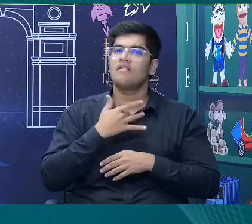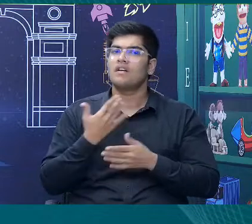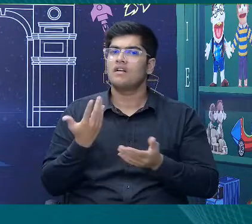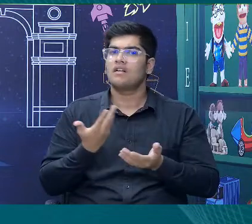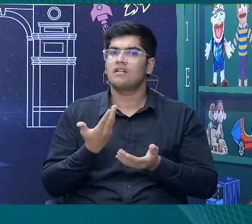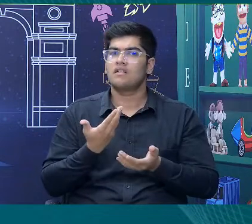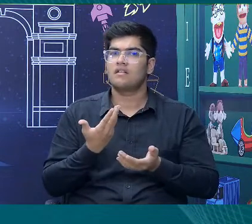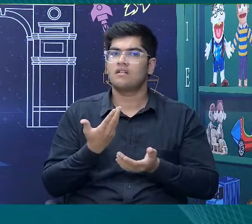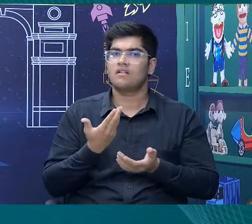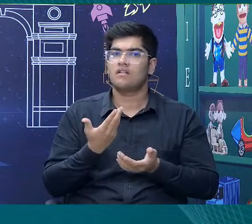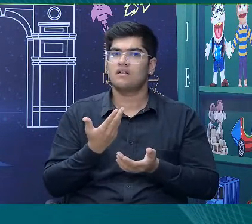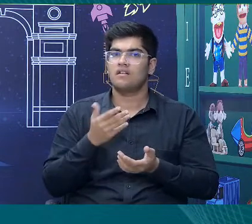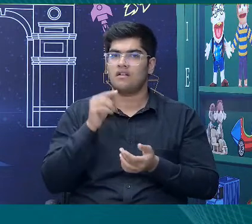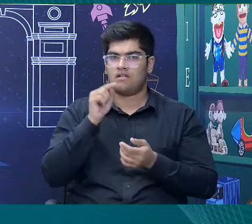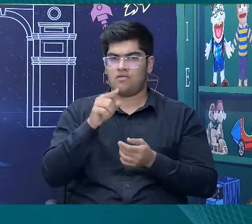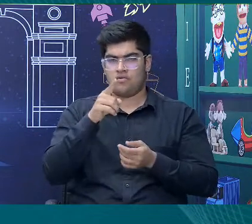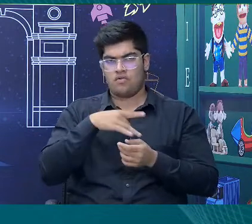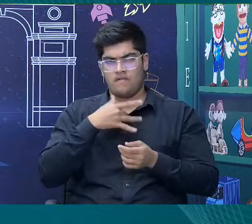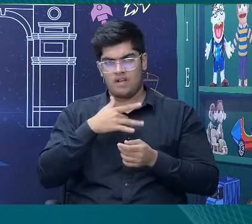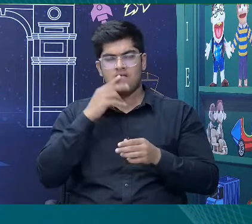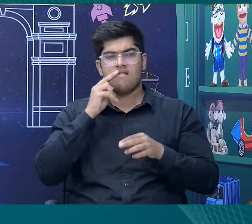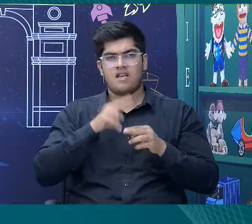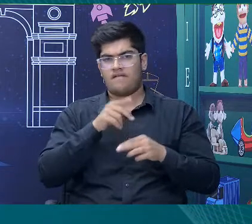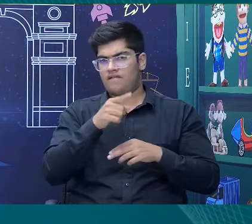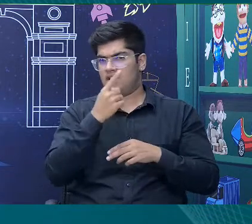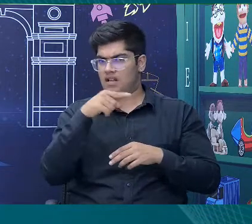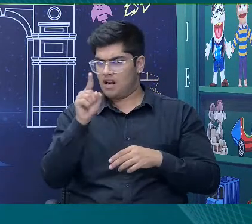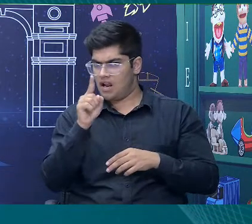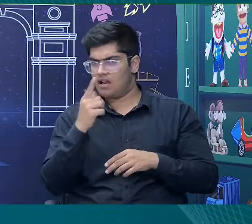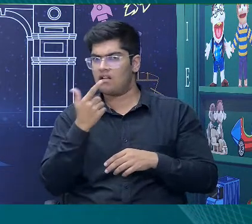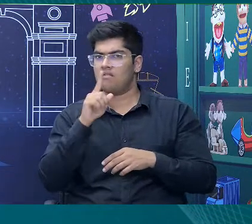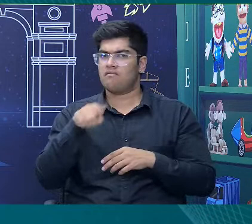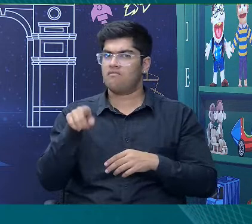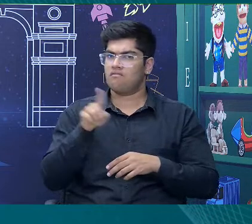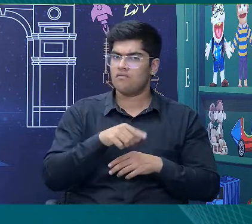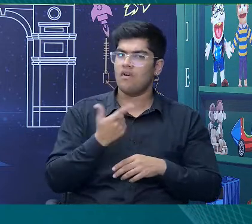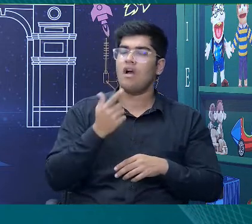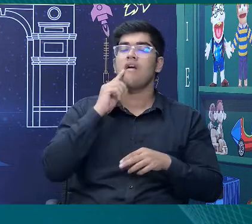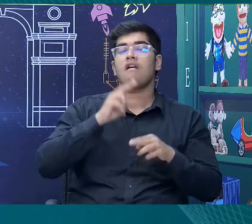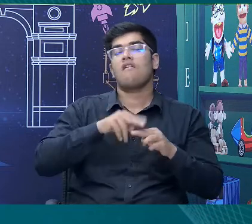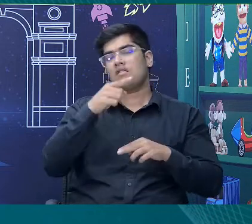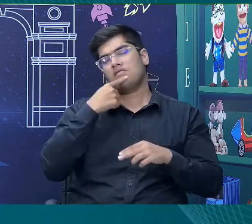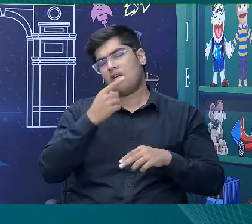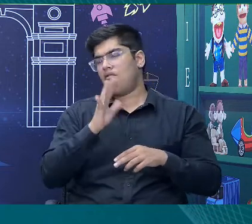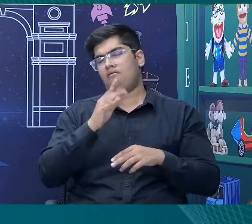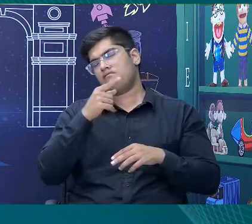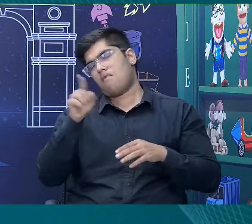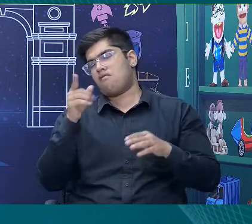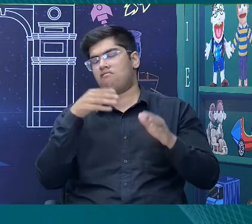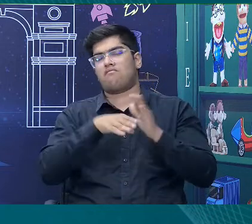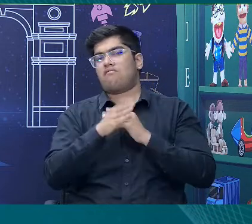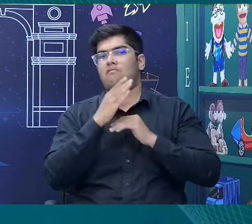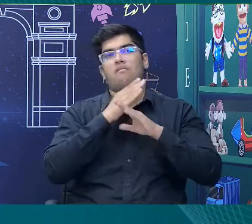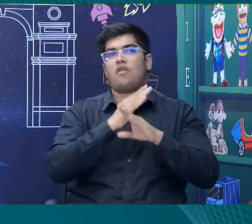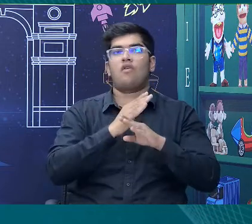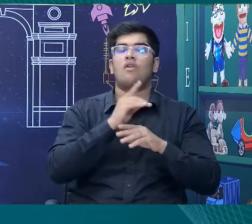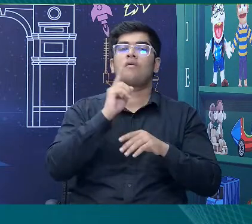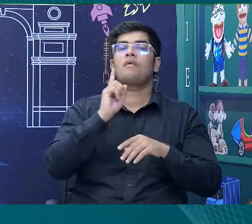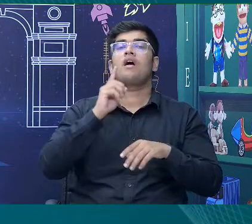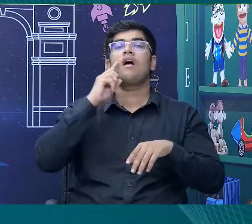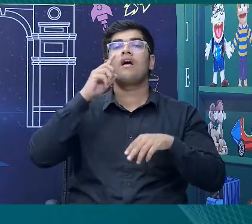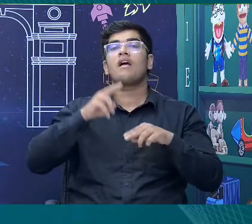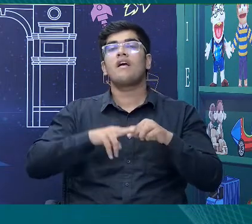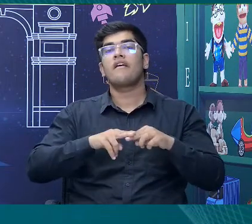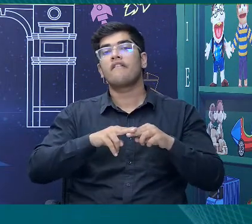If then children say that it's justified, then you can probably throw another question at them and say, how would you feel if someday rats became